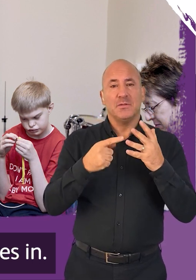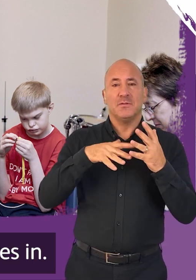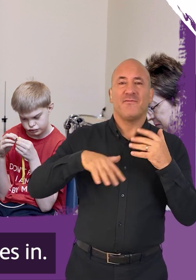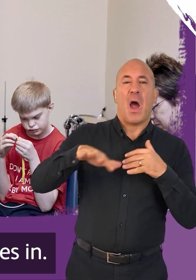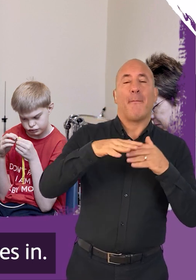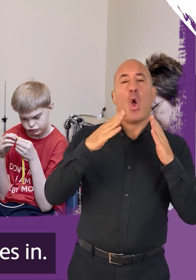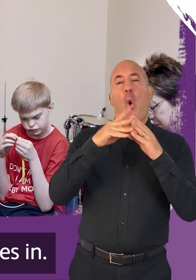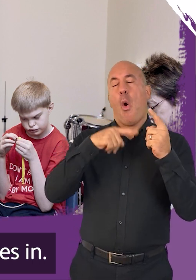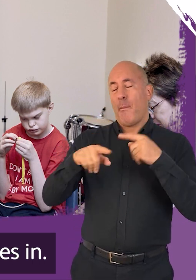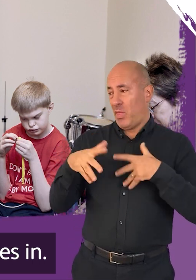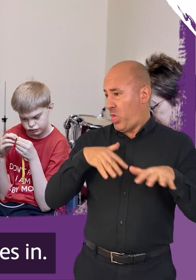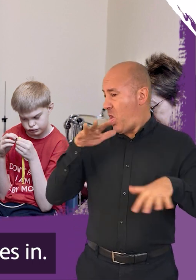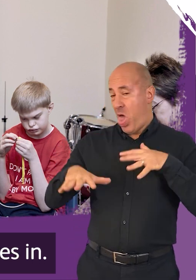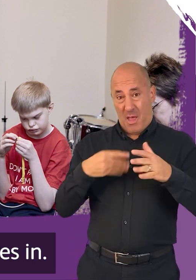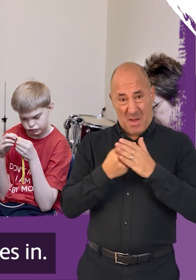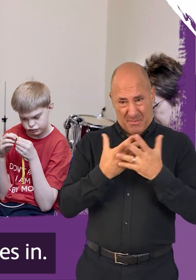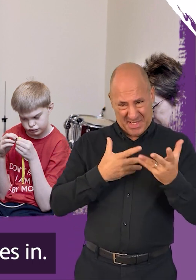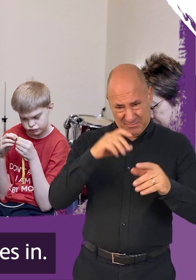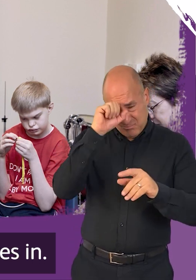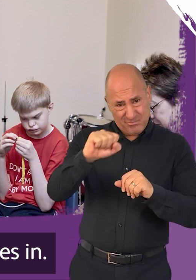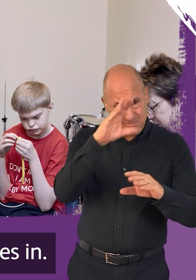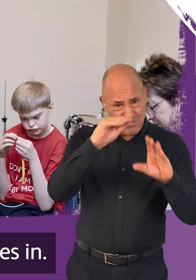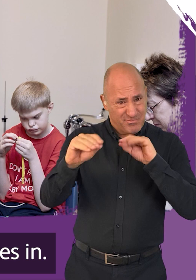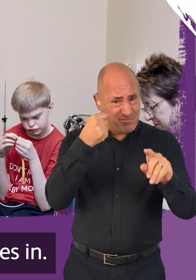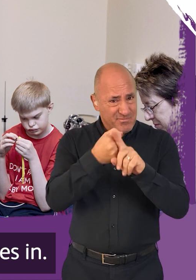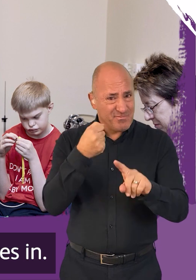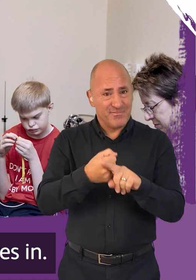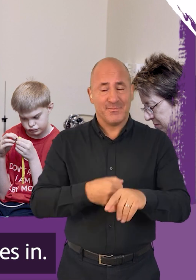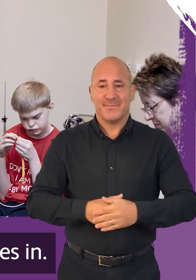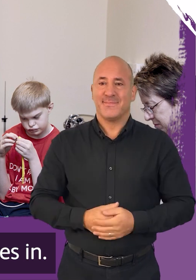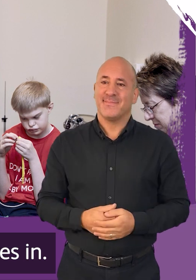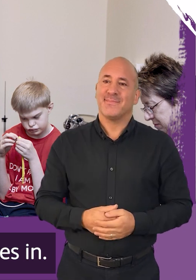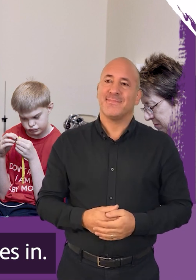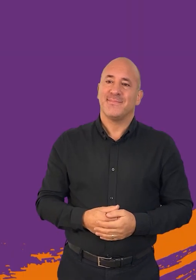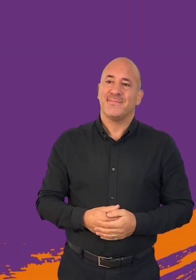many disabled households find themselves in.